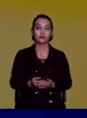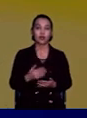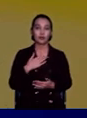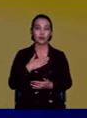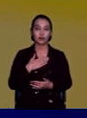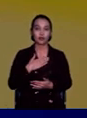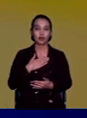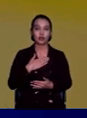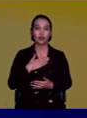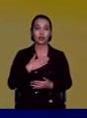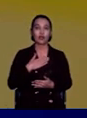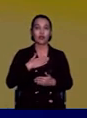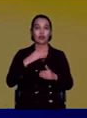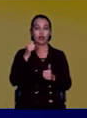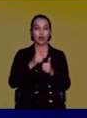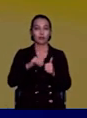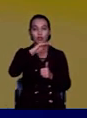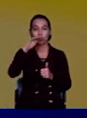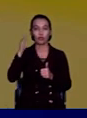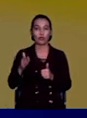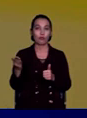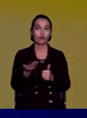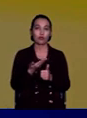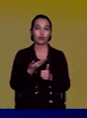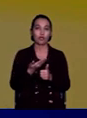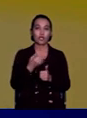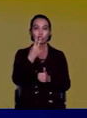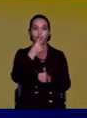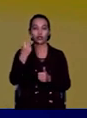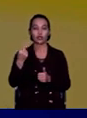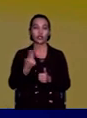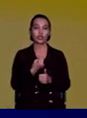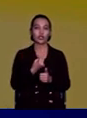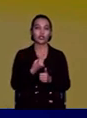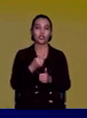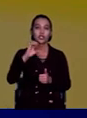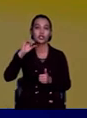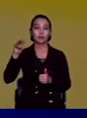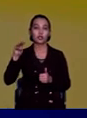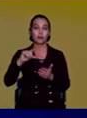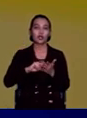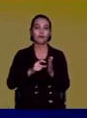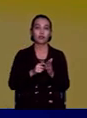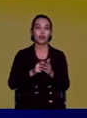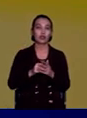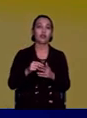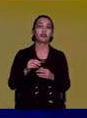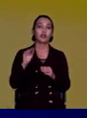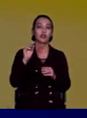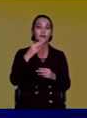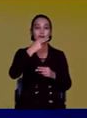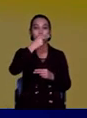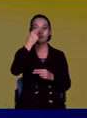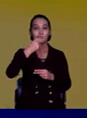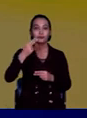Men tomonlari 2 sm bo'lgan kvadrat chizib oldim va uni yuzini topdim.